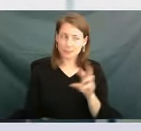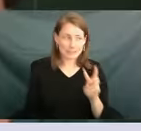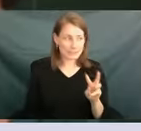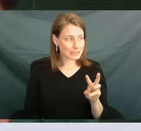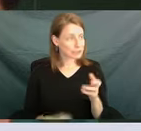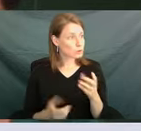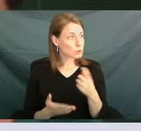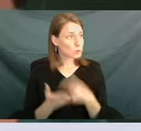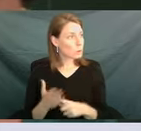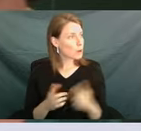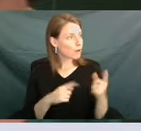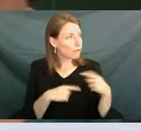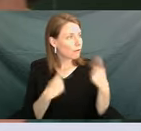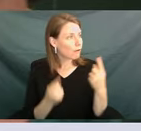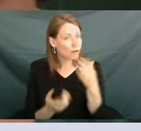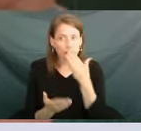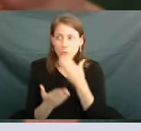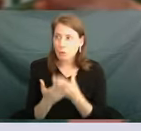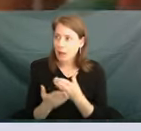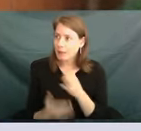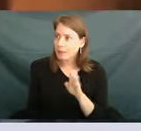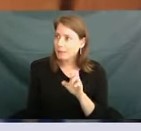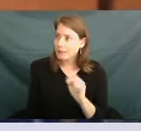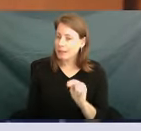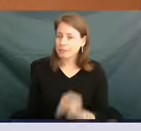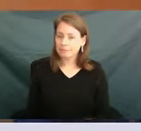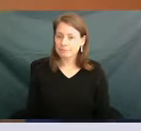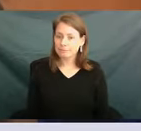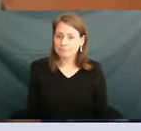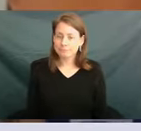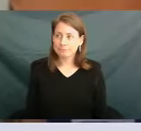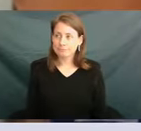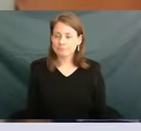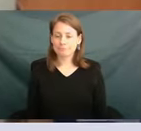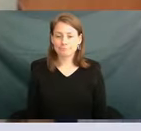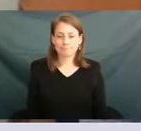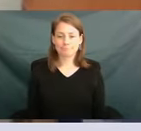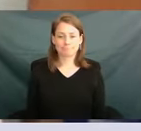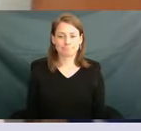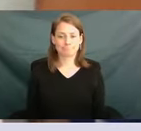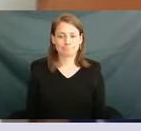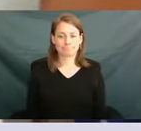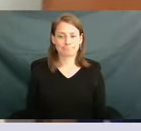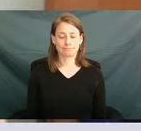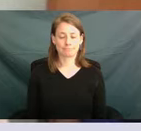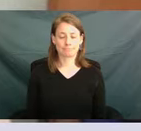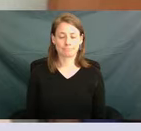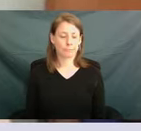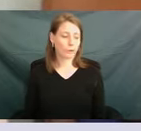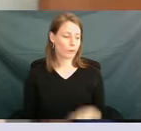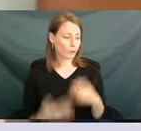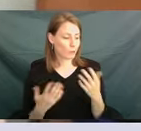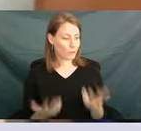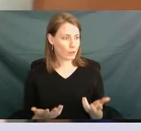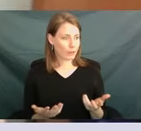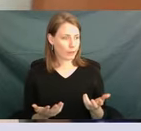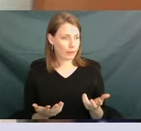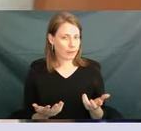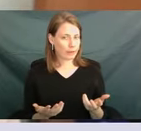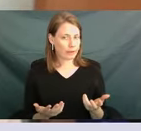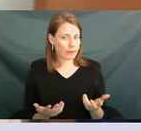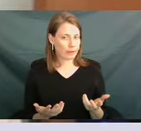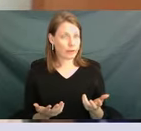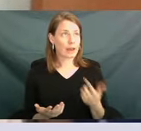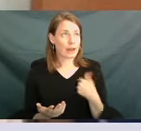been back to school in year 6? I've been doing well in all the subjects. And All the subjects,